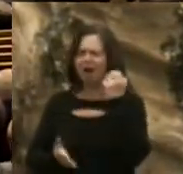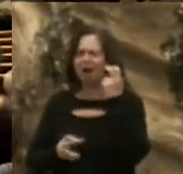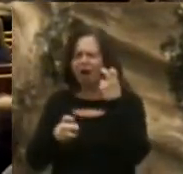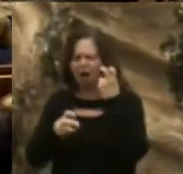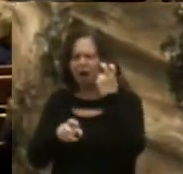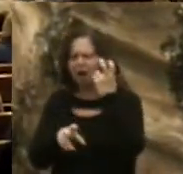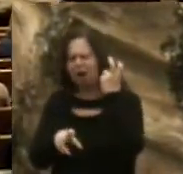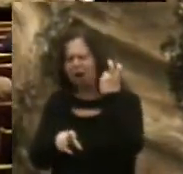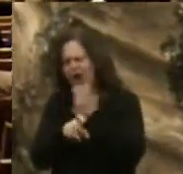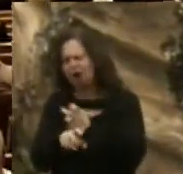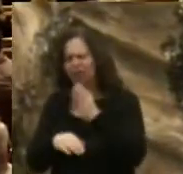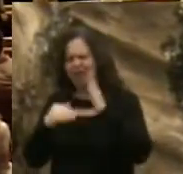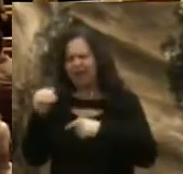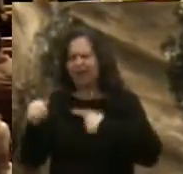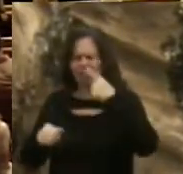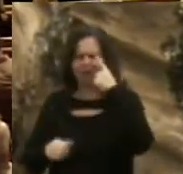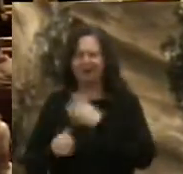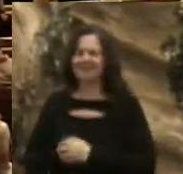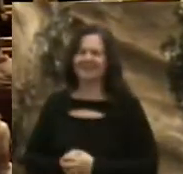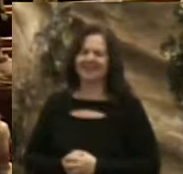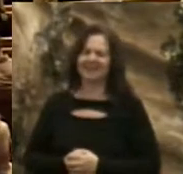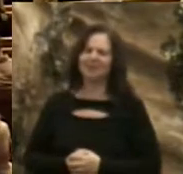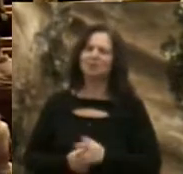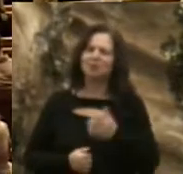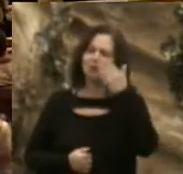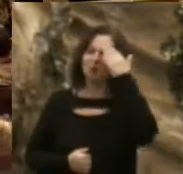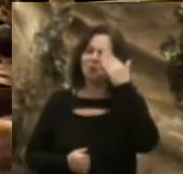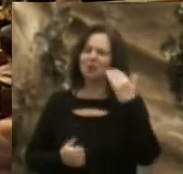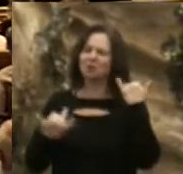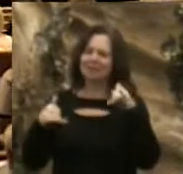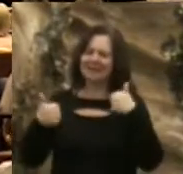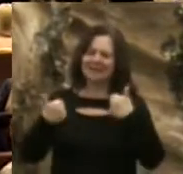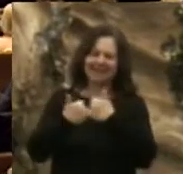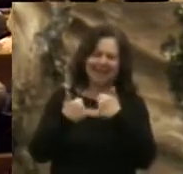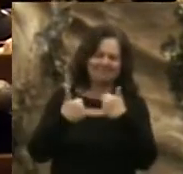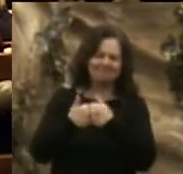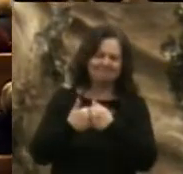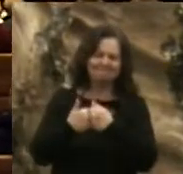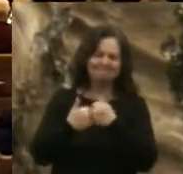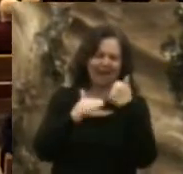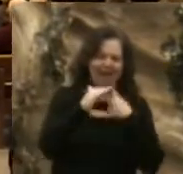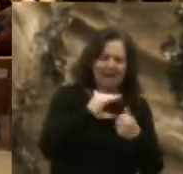going to be. Well, you know, in hide and seek, you know what is the most fun?